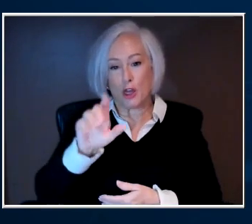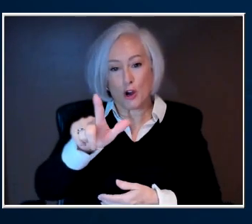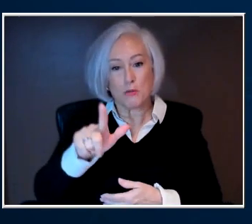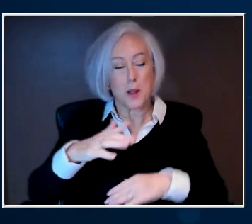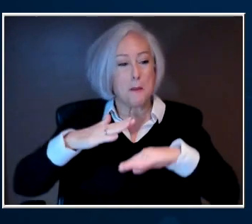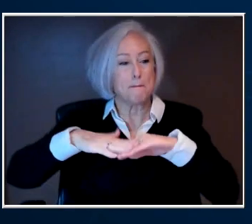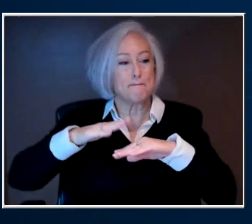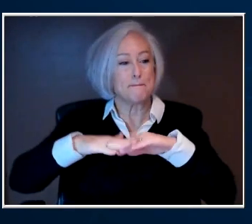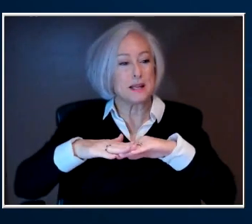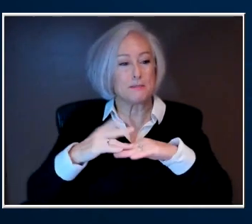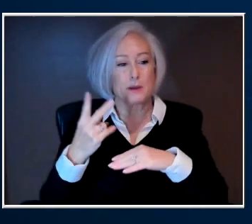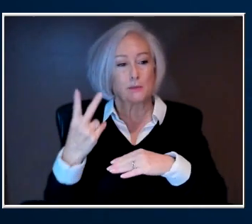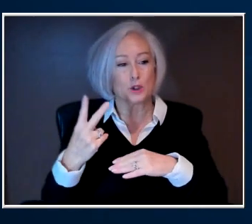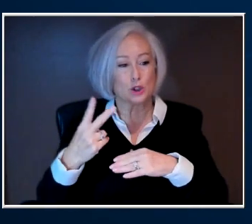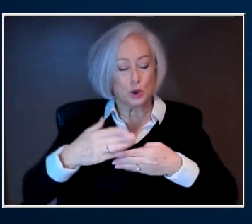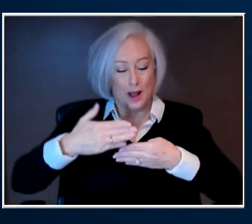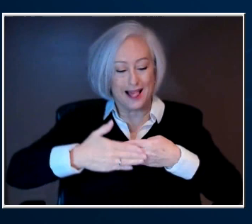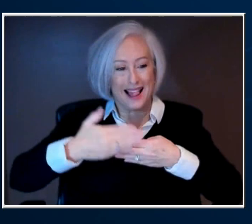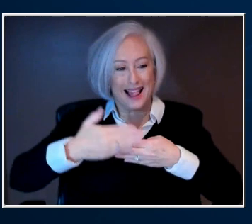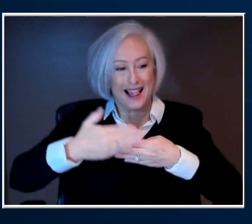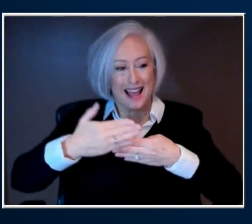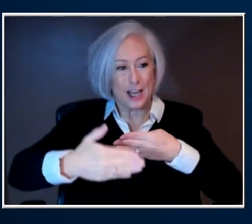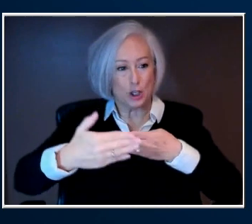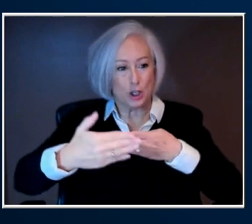bottom. Um,